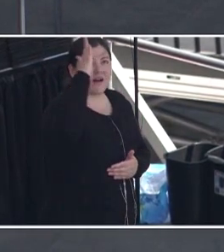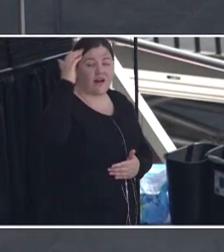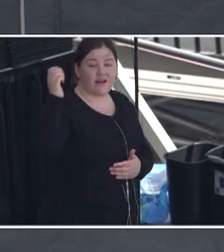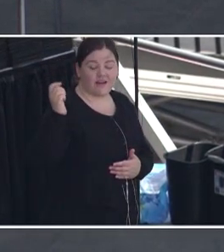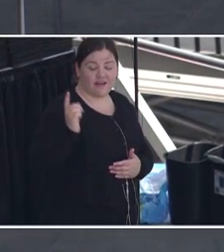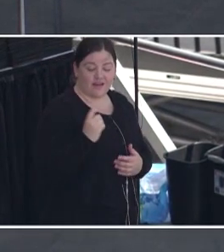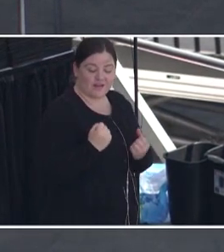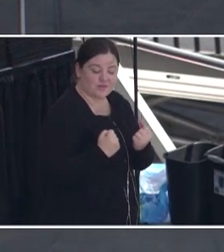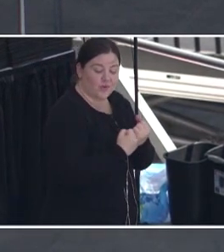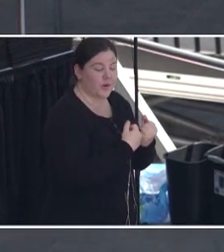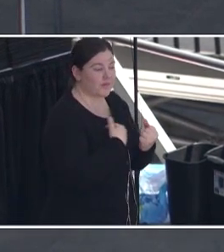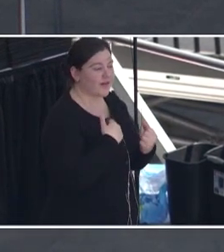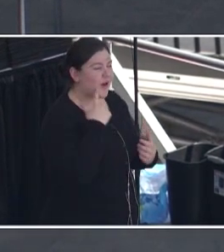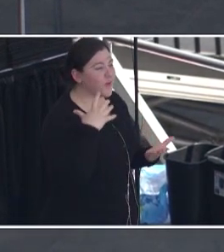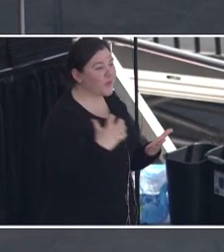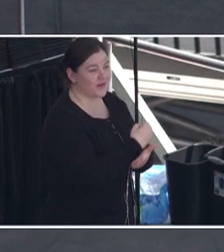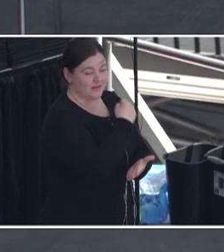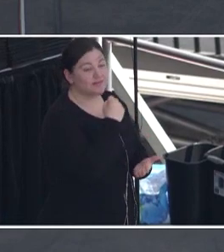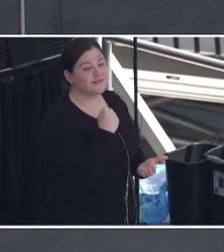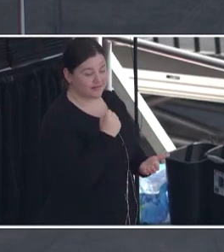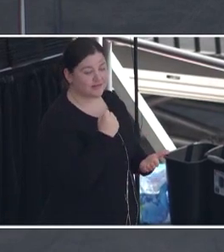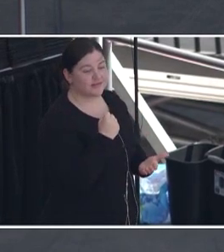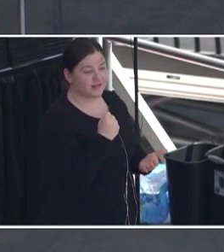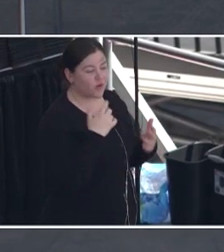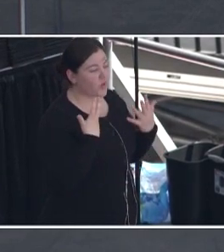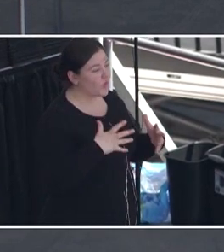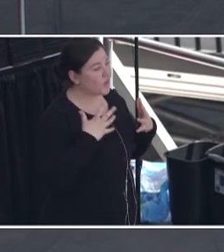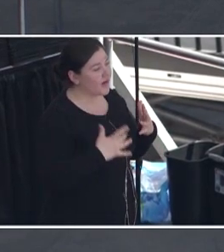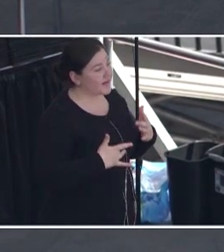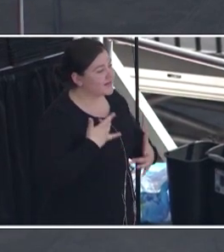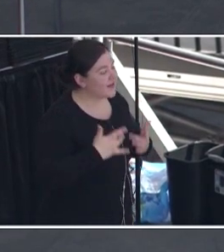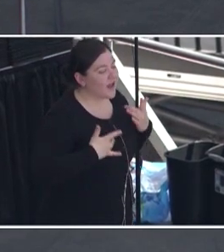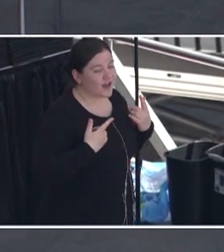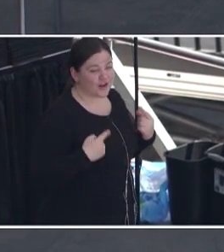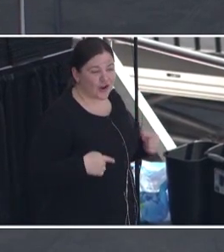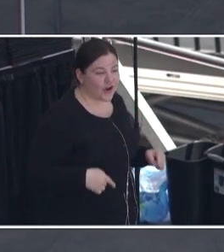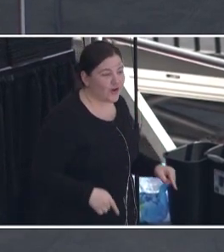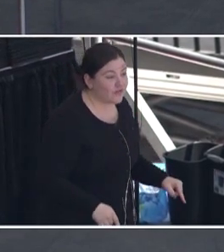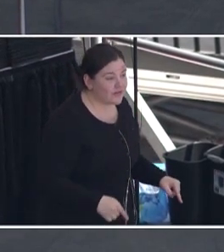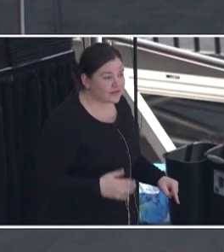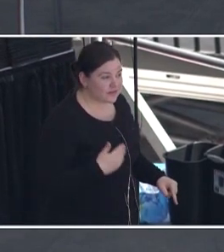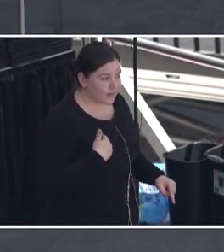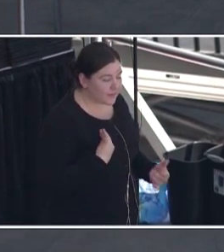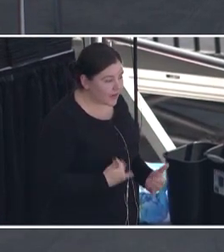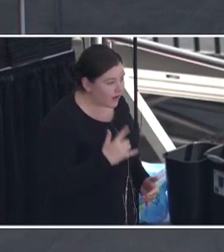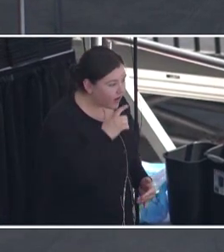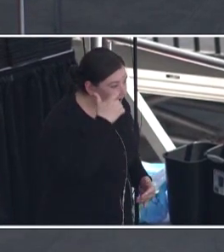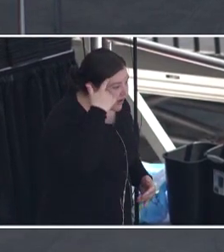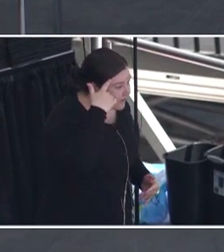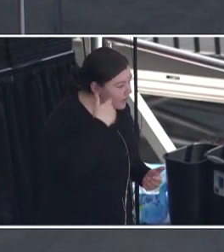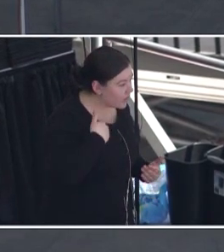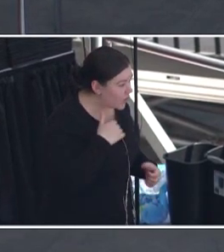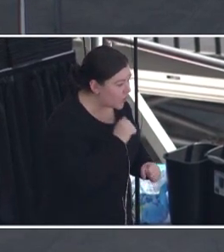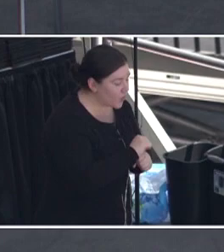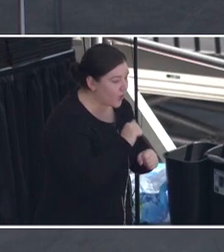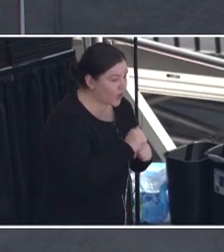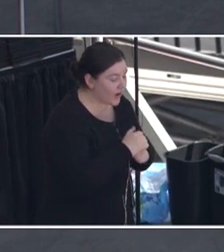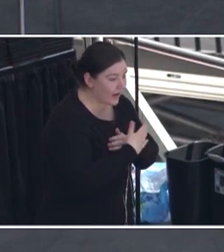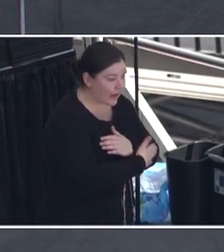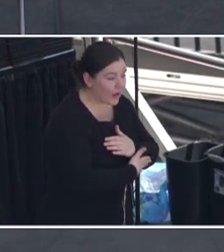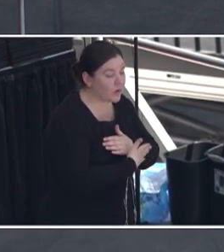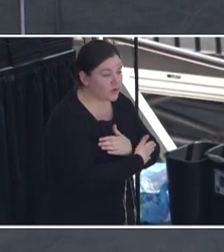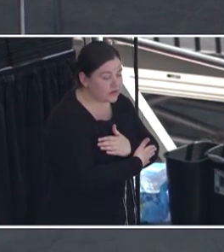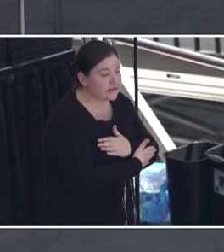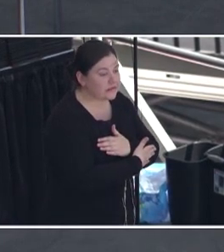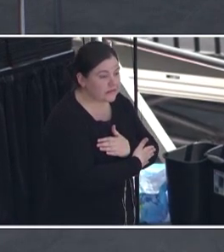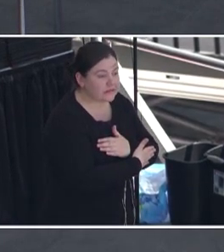the election. The excitement and nervousness to be in public office at a county level was